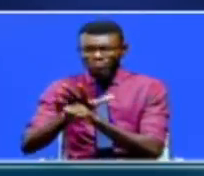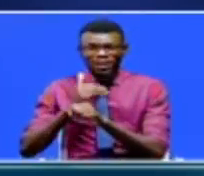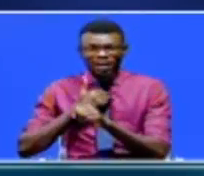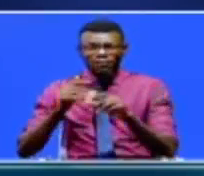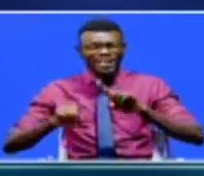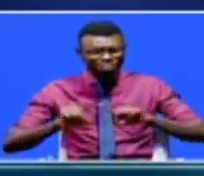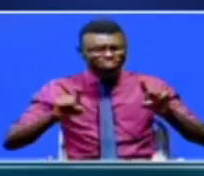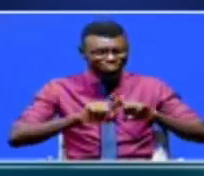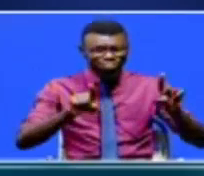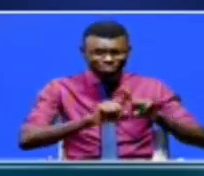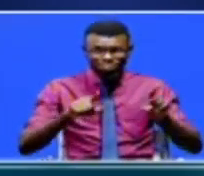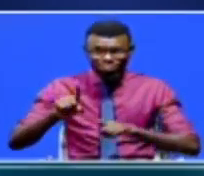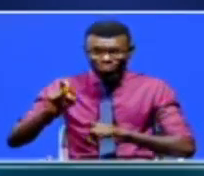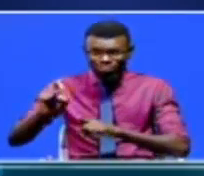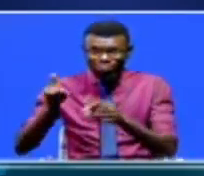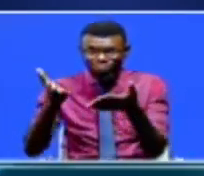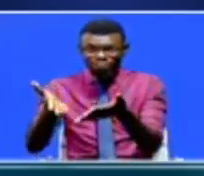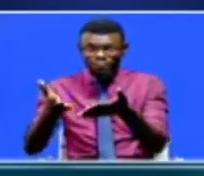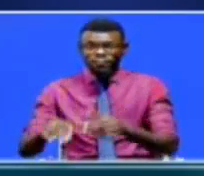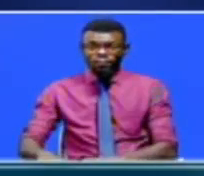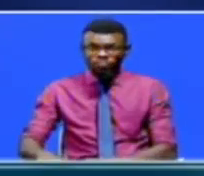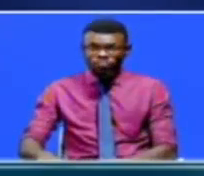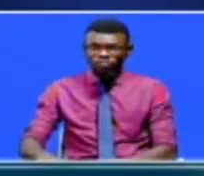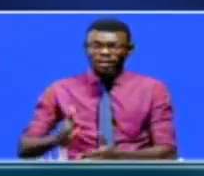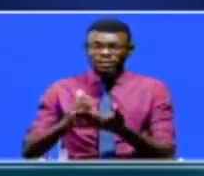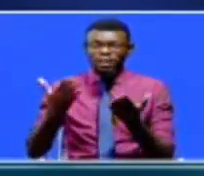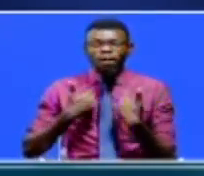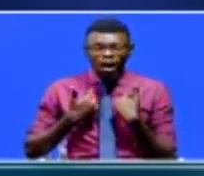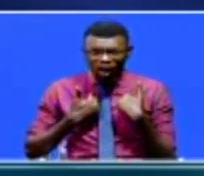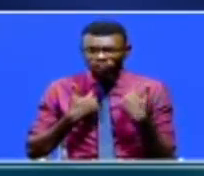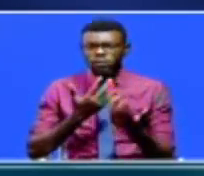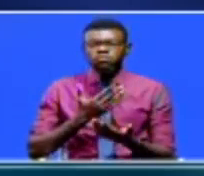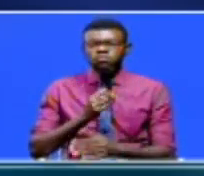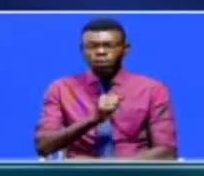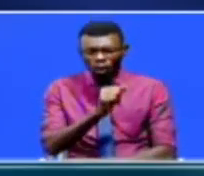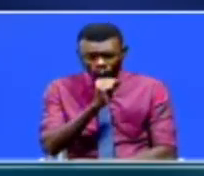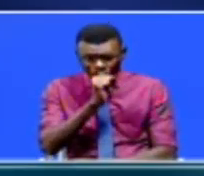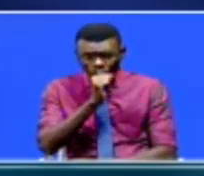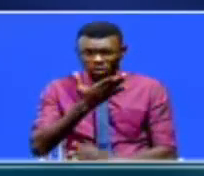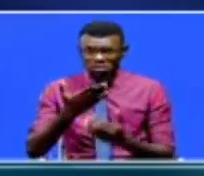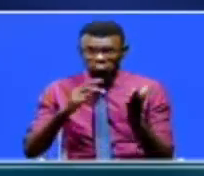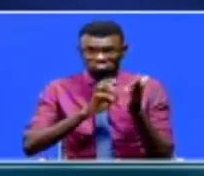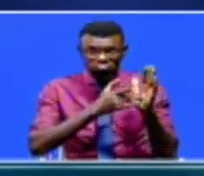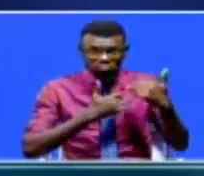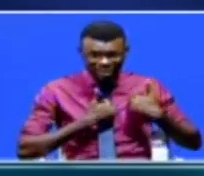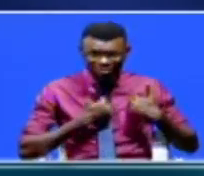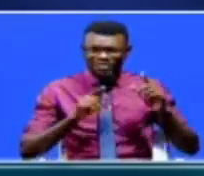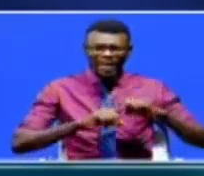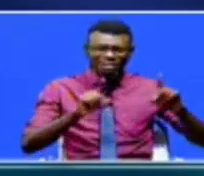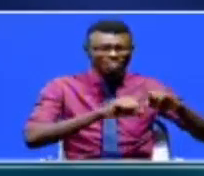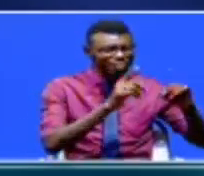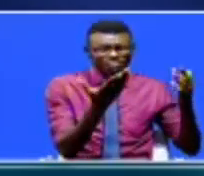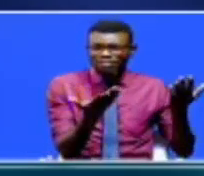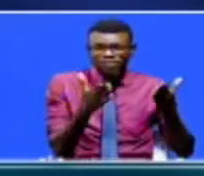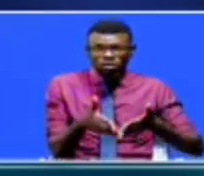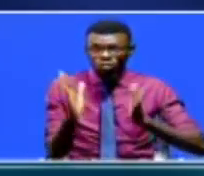of viruses, some which cause common cold, and there will be a cross reaction. Therefore,